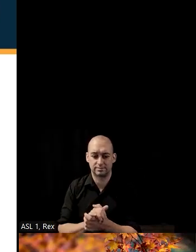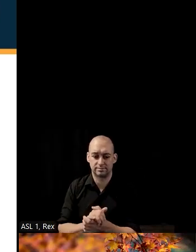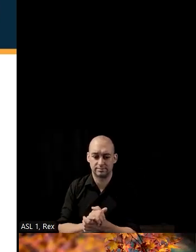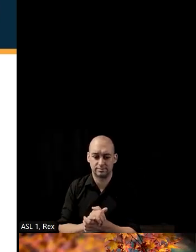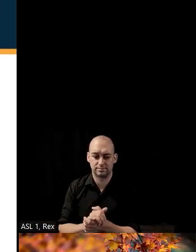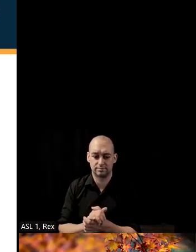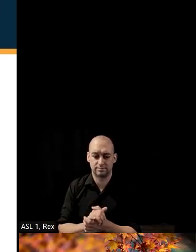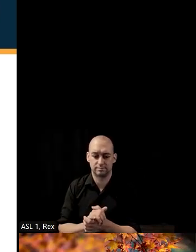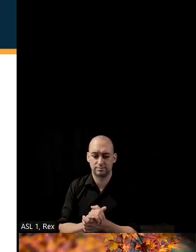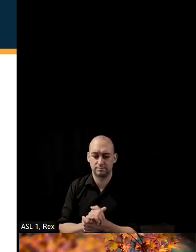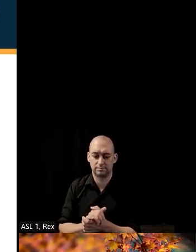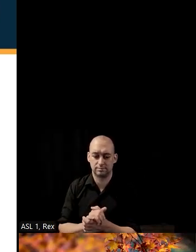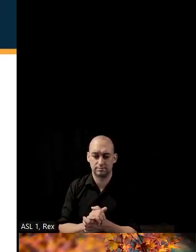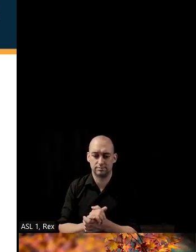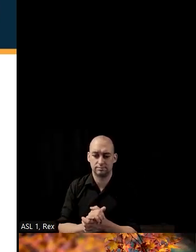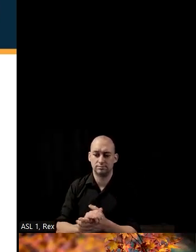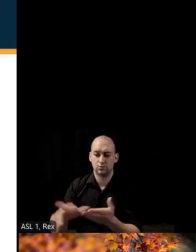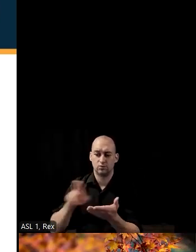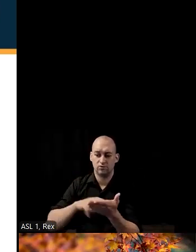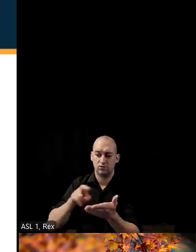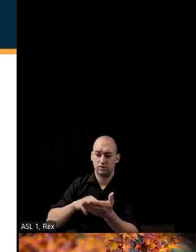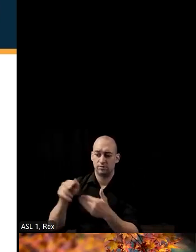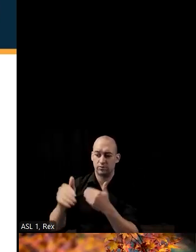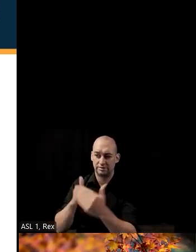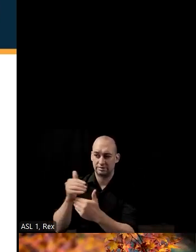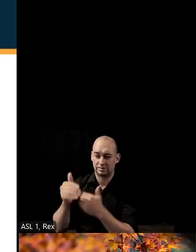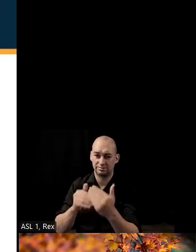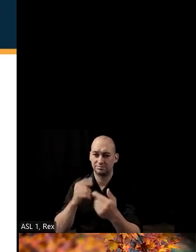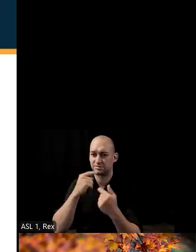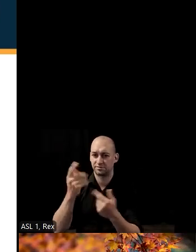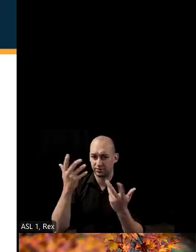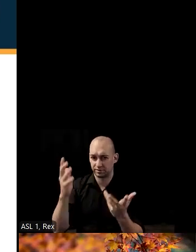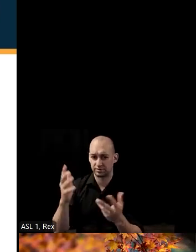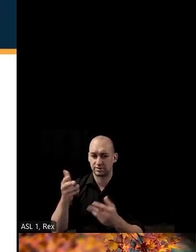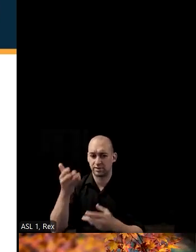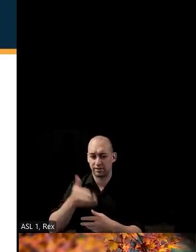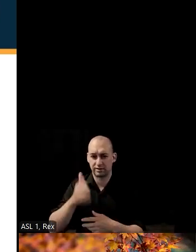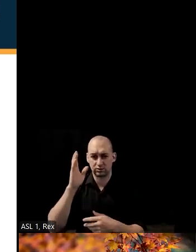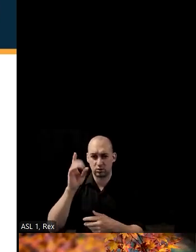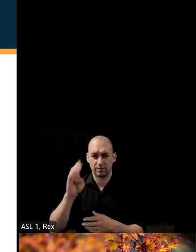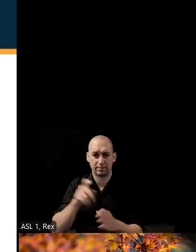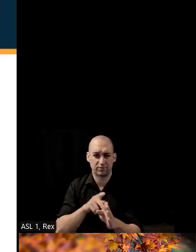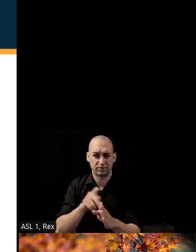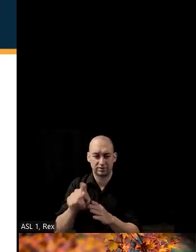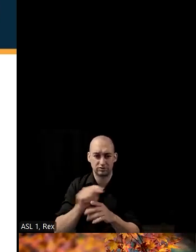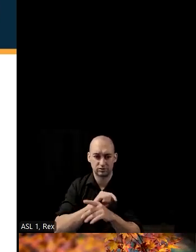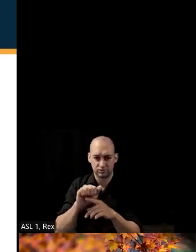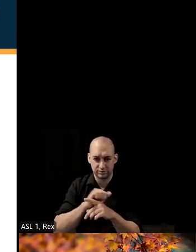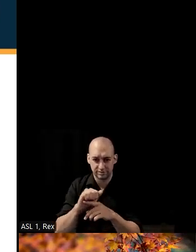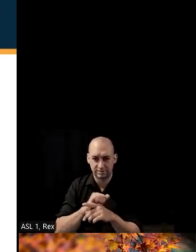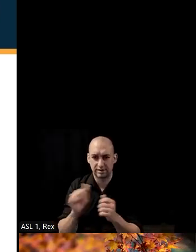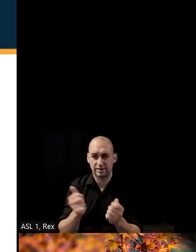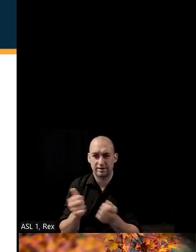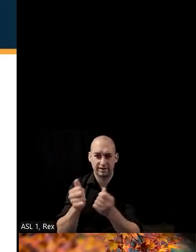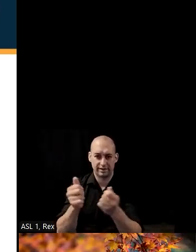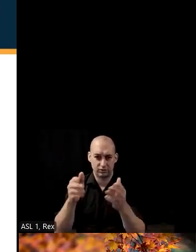Person-centered navigation and referral process, which I mentioned. This would be professionally trained navigators.